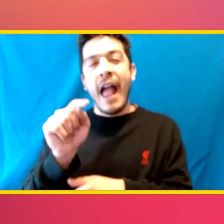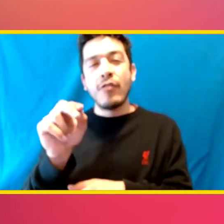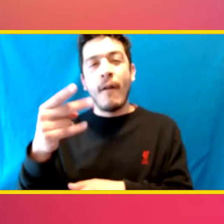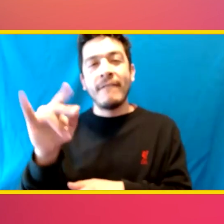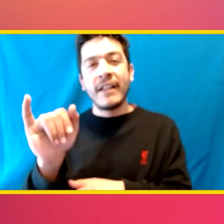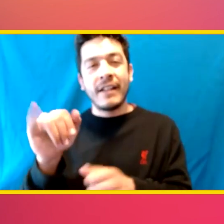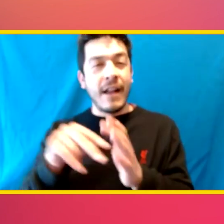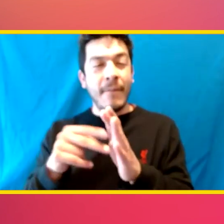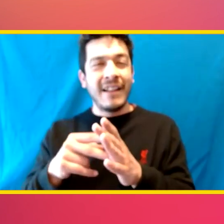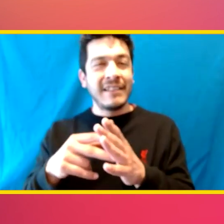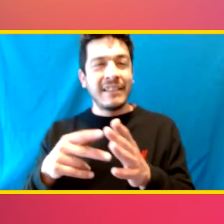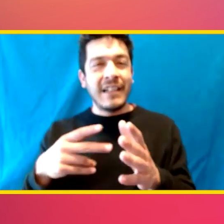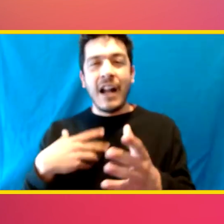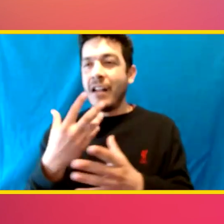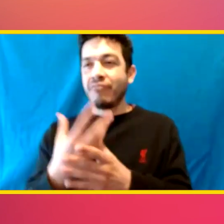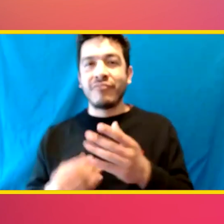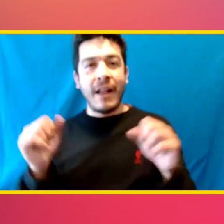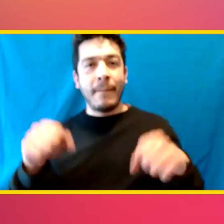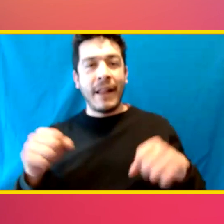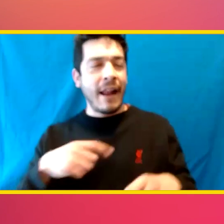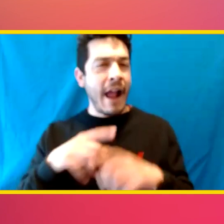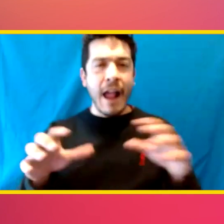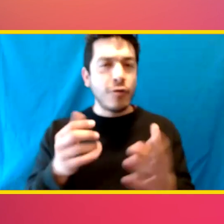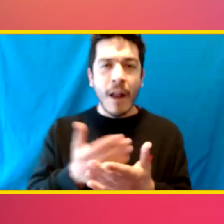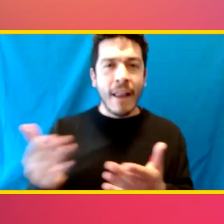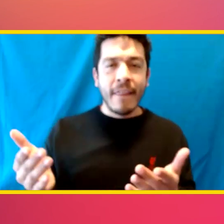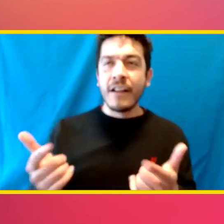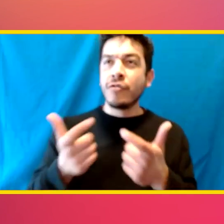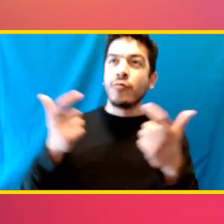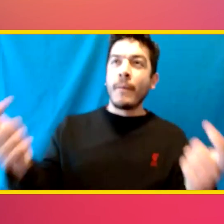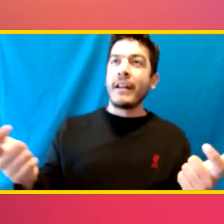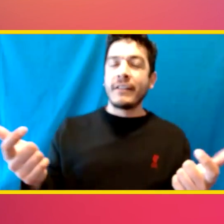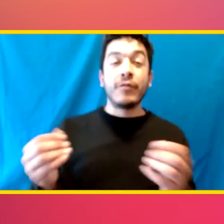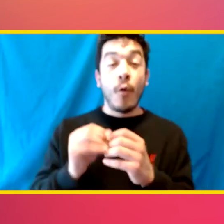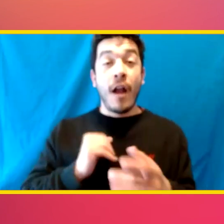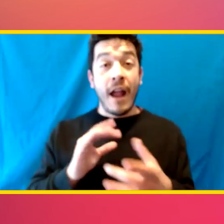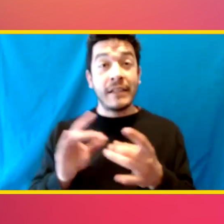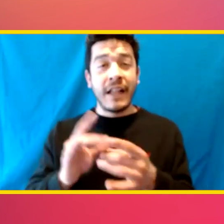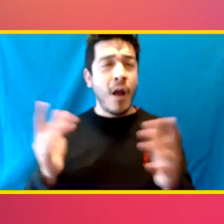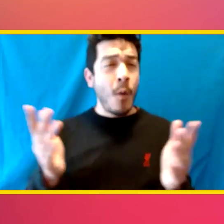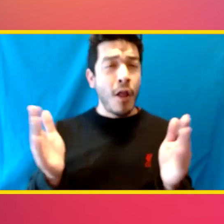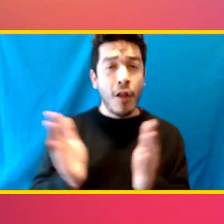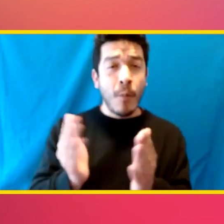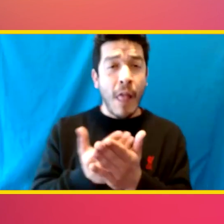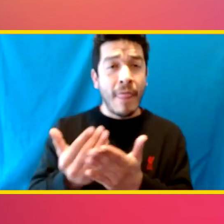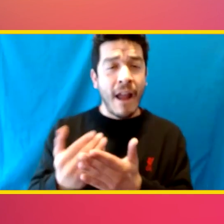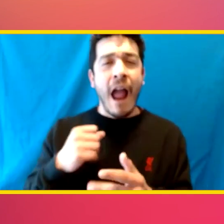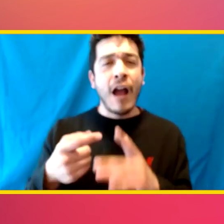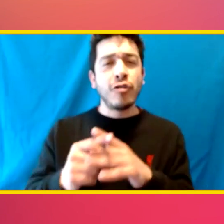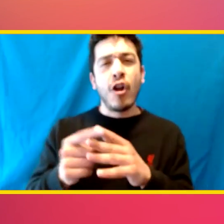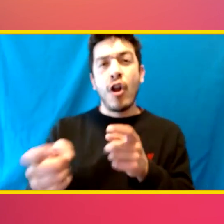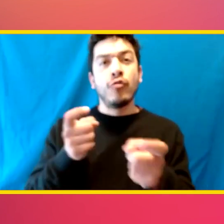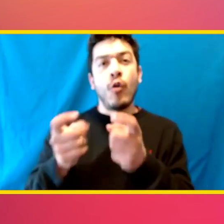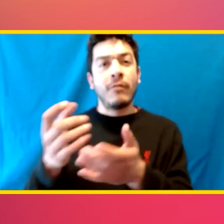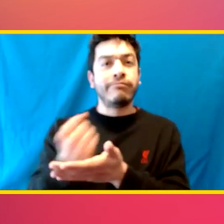and going, I can't do anything. It's too big. So the more we can start saying, like, what are the little things that we can start taking control?